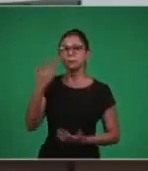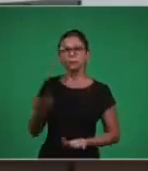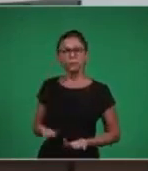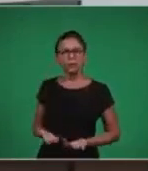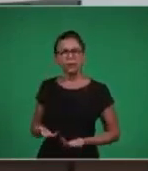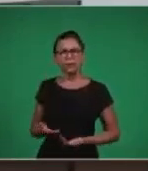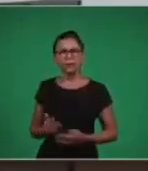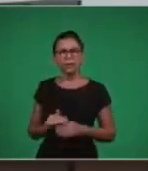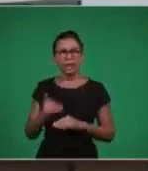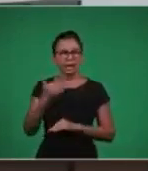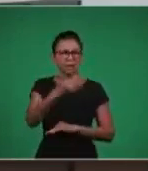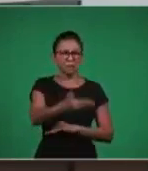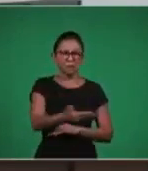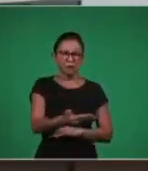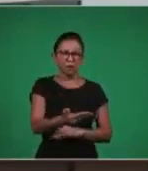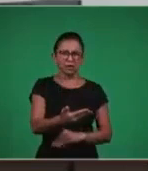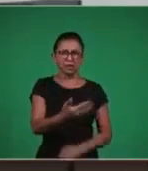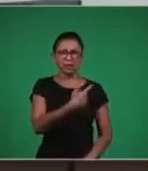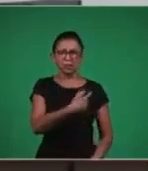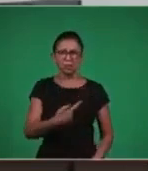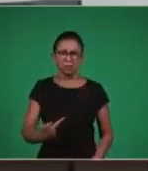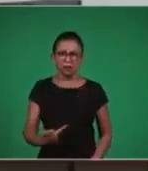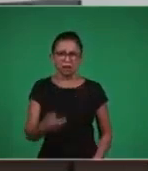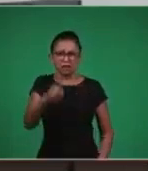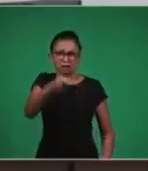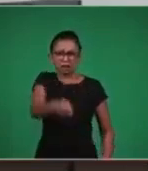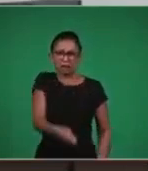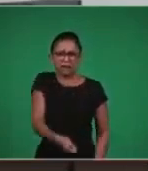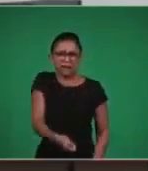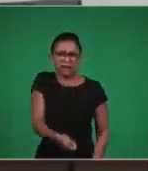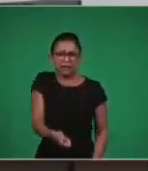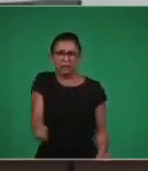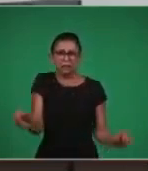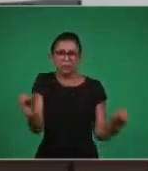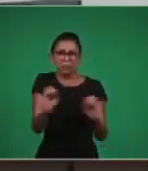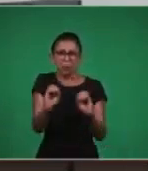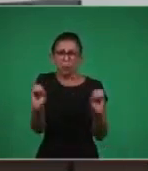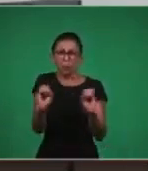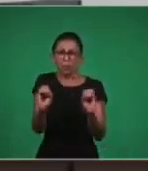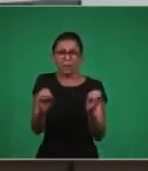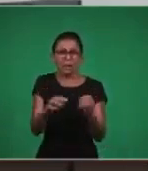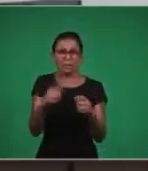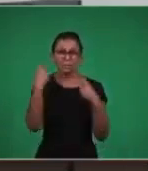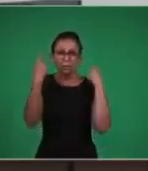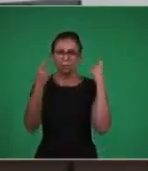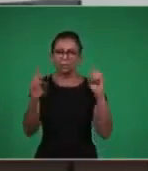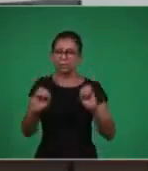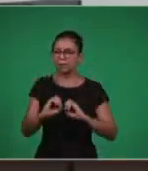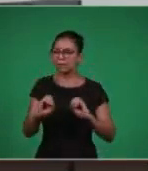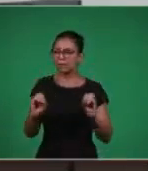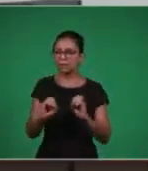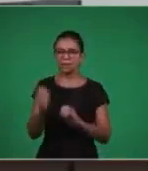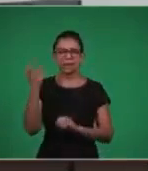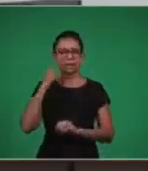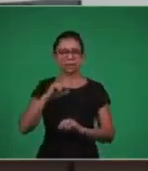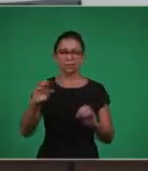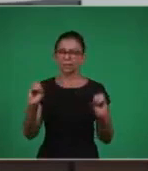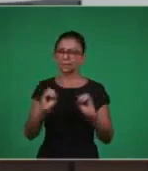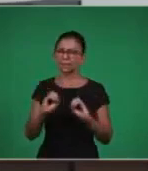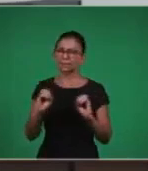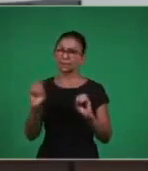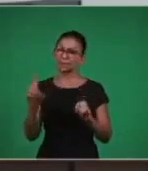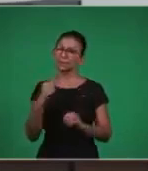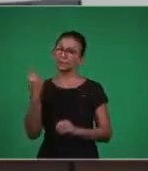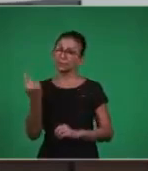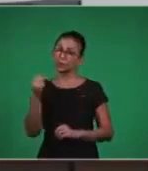what the governments have not been able to achieve. We can also be, once again, an example for this country